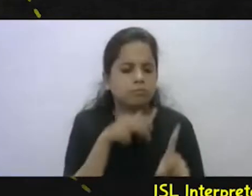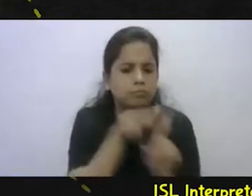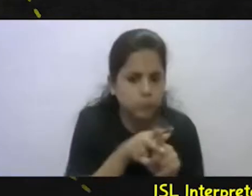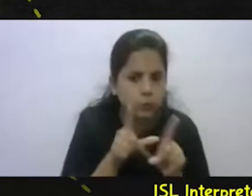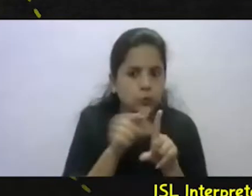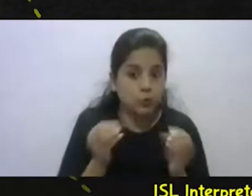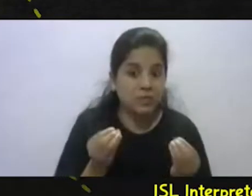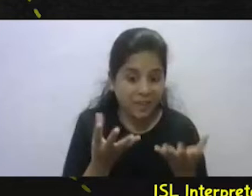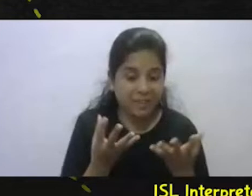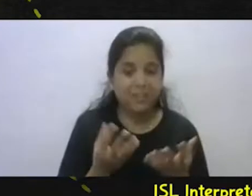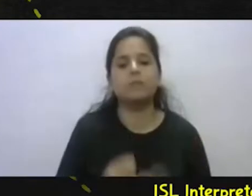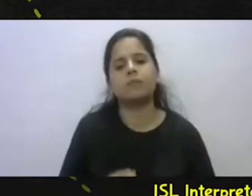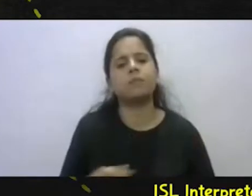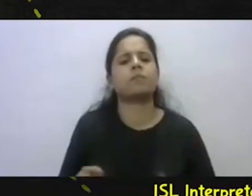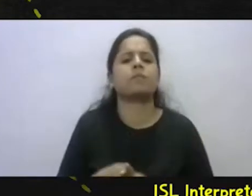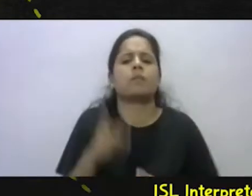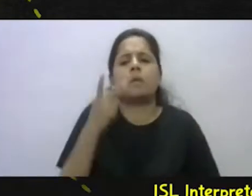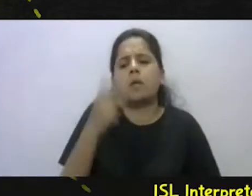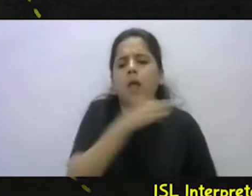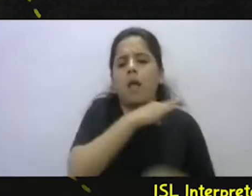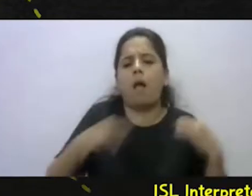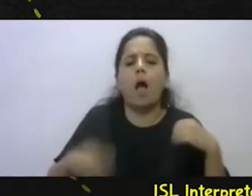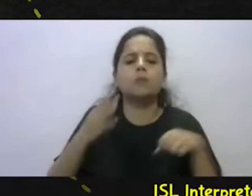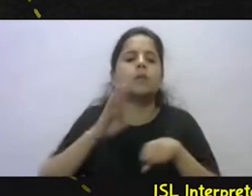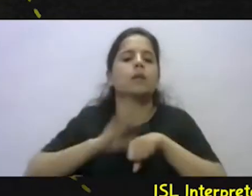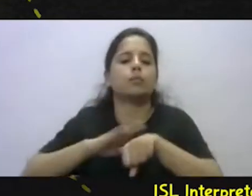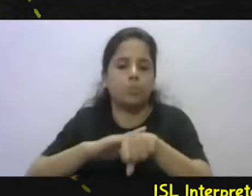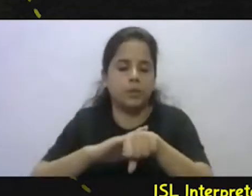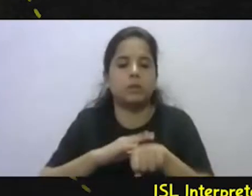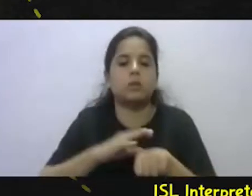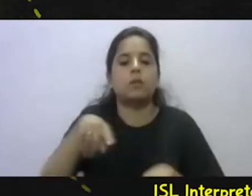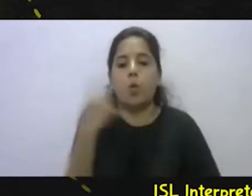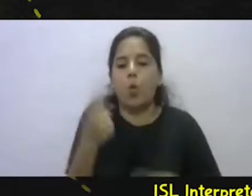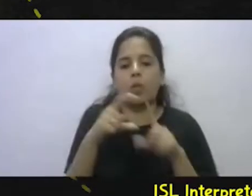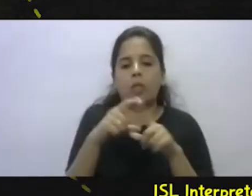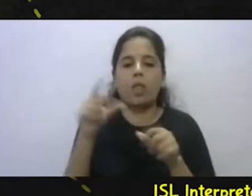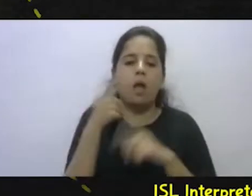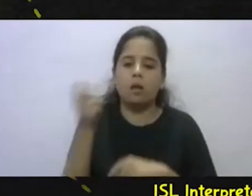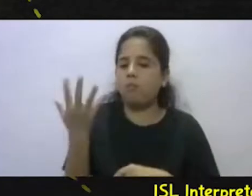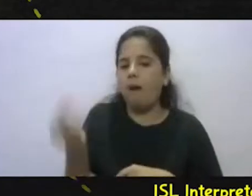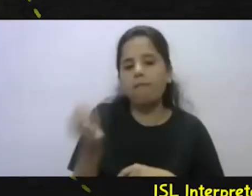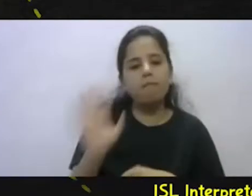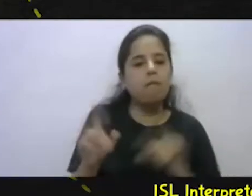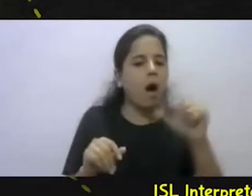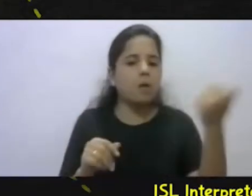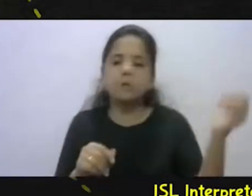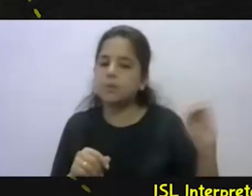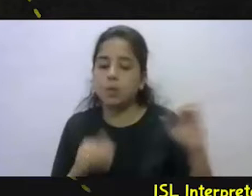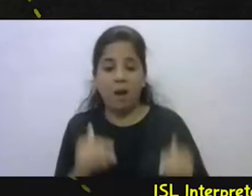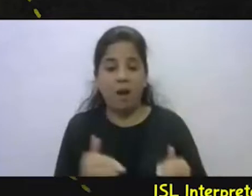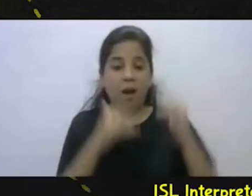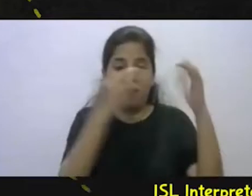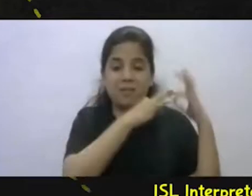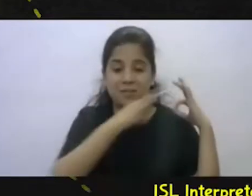assumed that the caste experience is something that only Dalit people have, and upper caste people have no caste